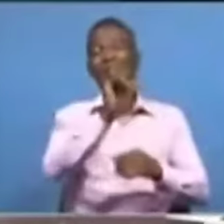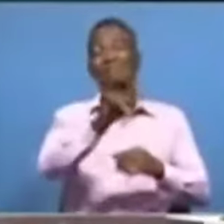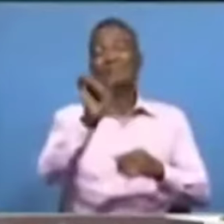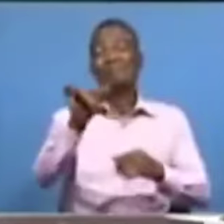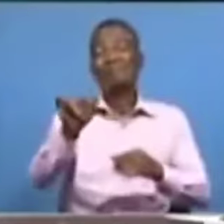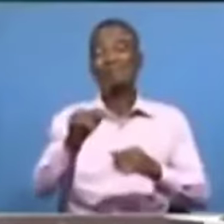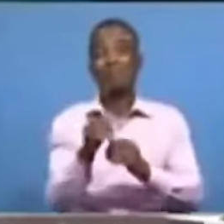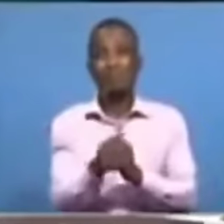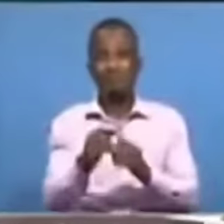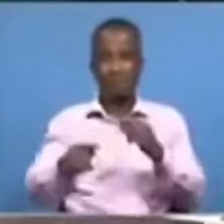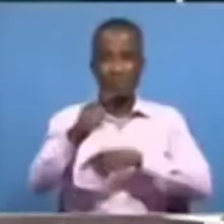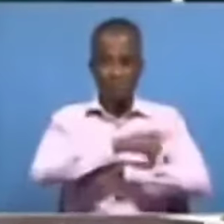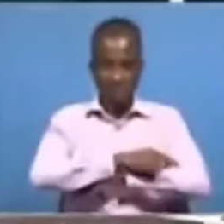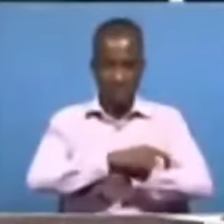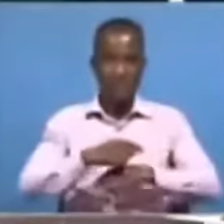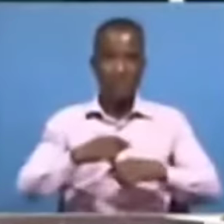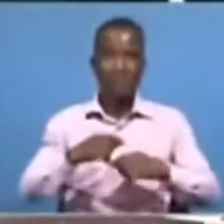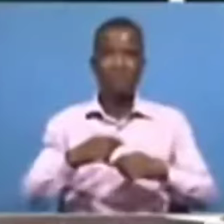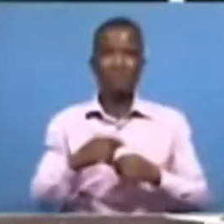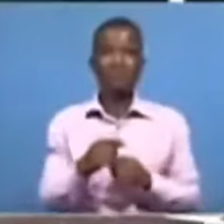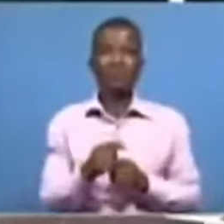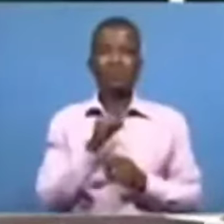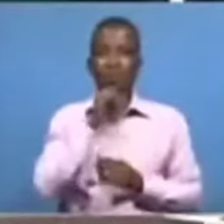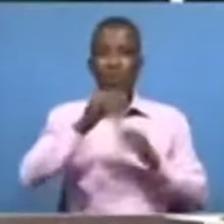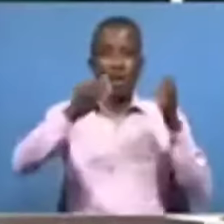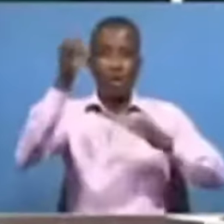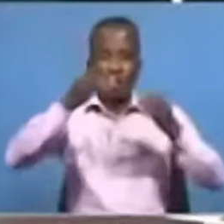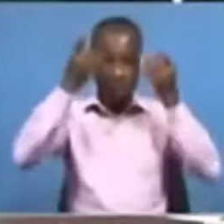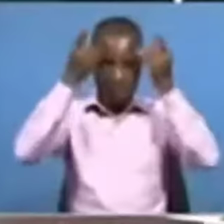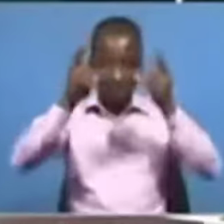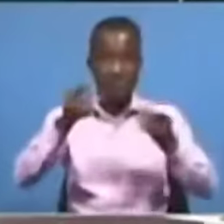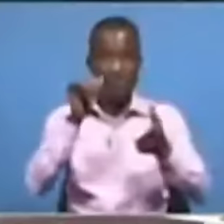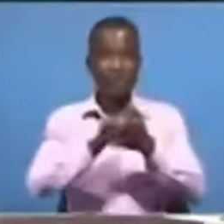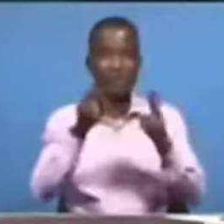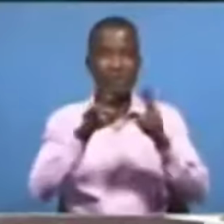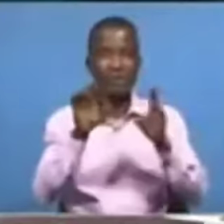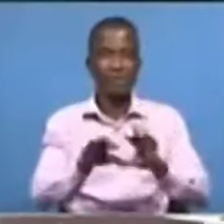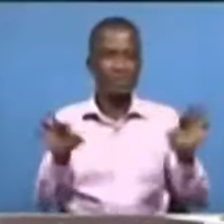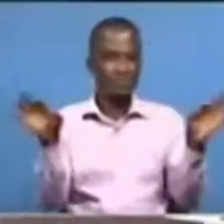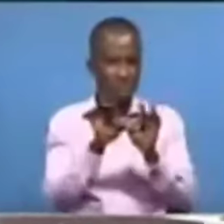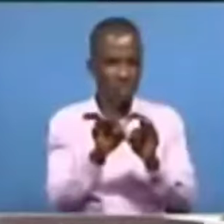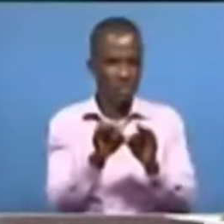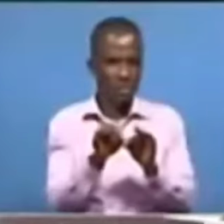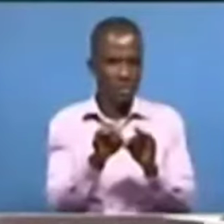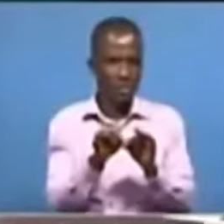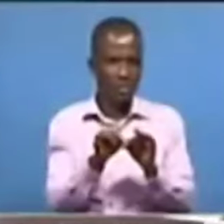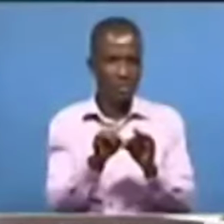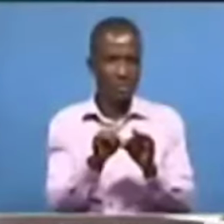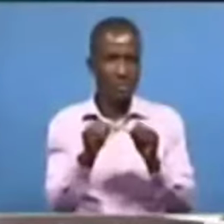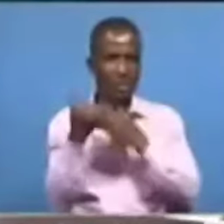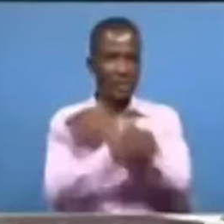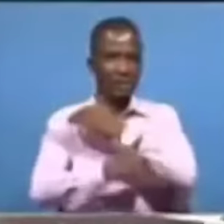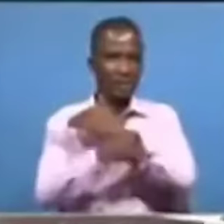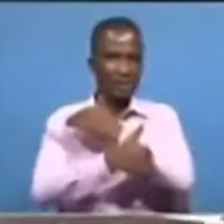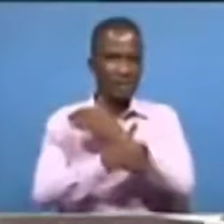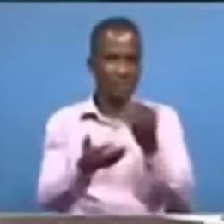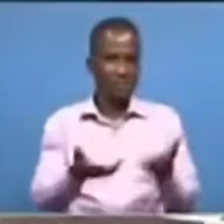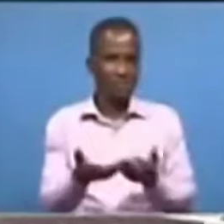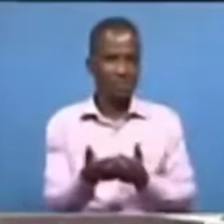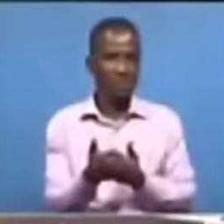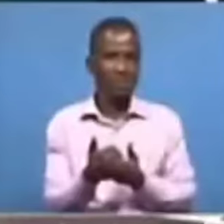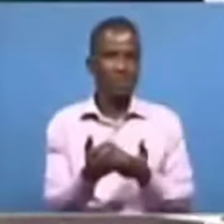that, today, what is celebrated is not the court decision. In fact, that is the most unpopular decision in the history of this country, even though it was a unanimous